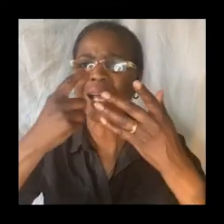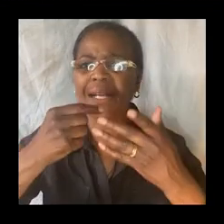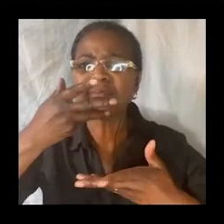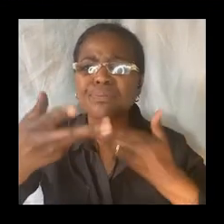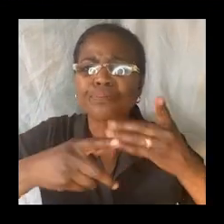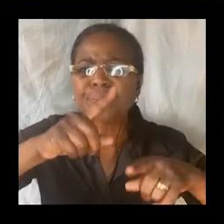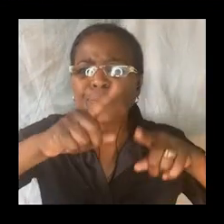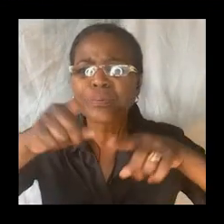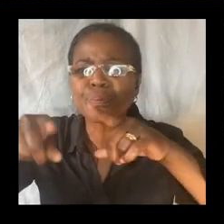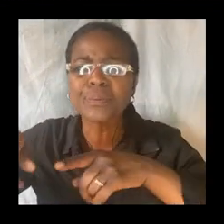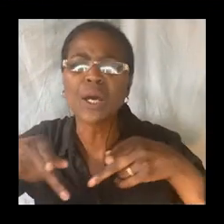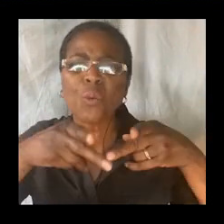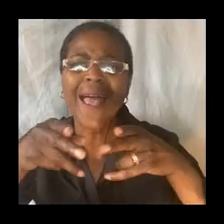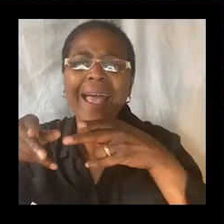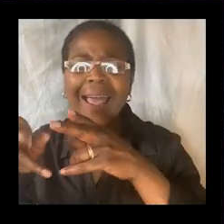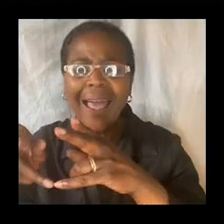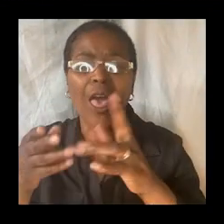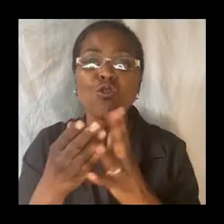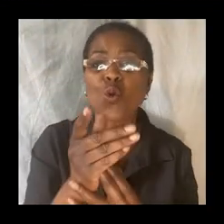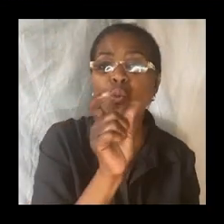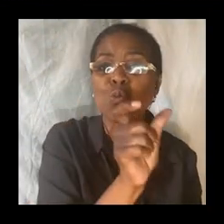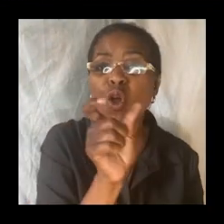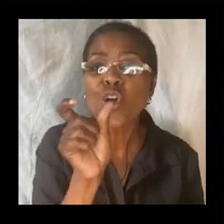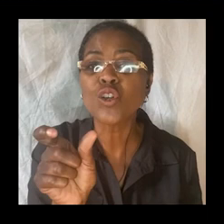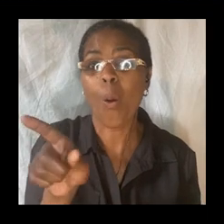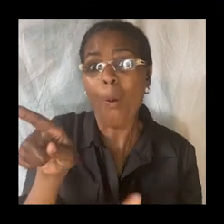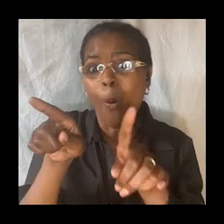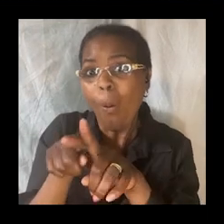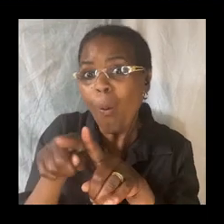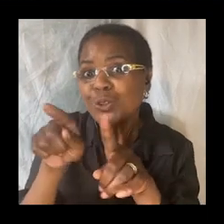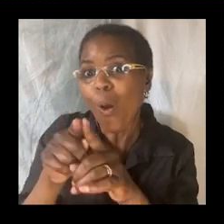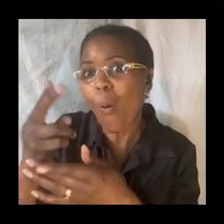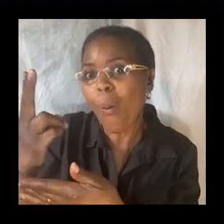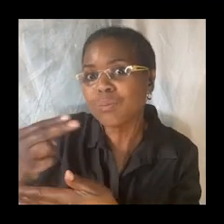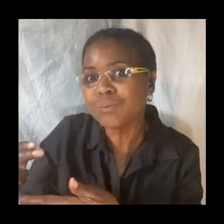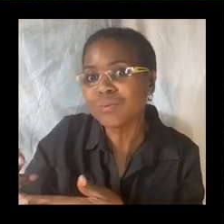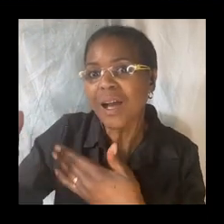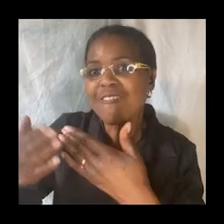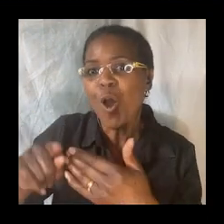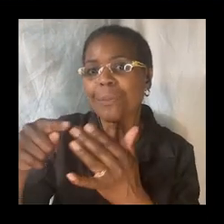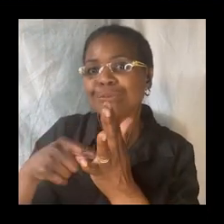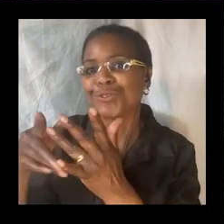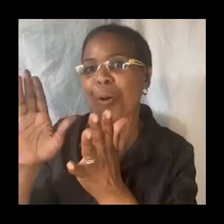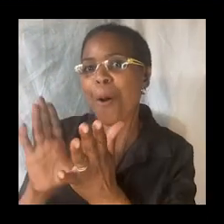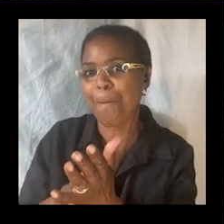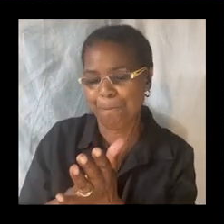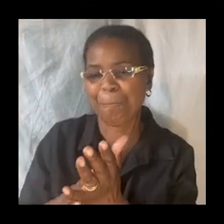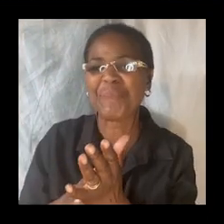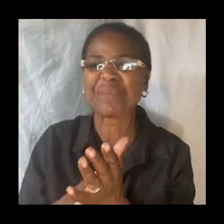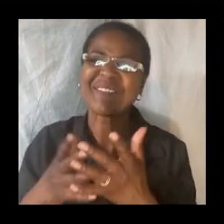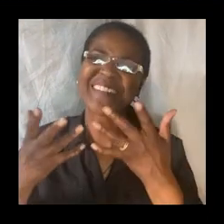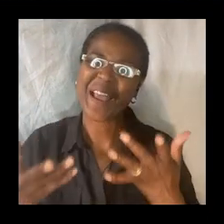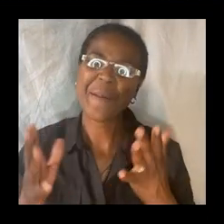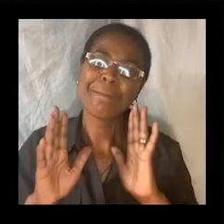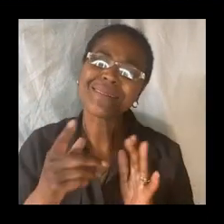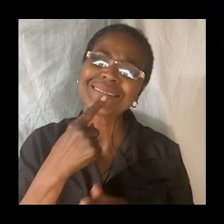sorts of ways. And now it's told through both the words, but also through Tom's incredible illustrations.